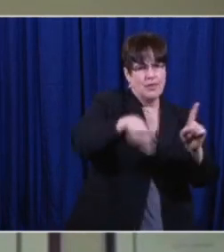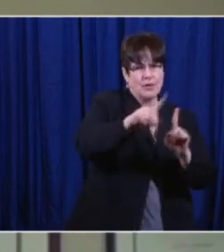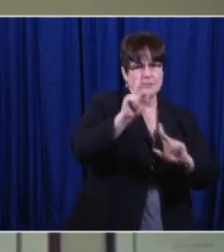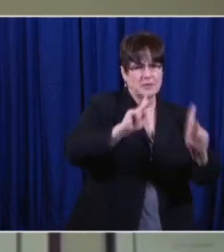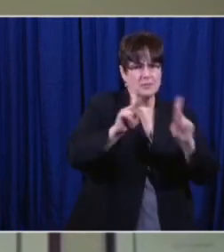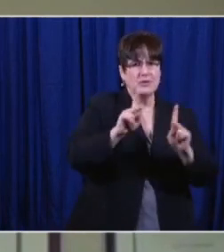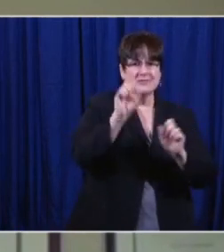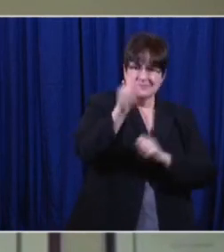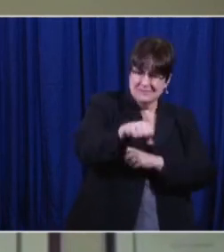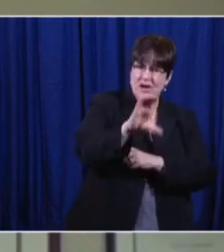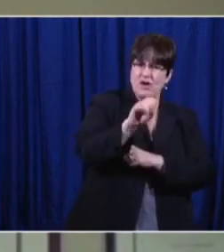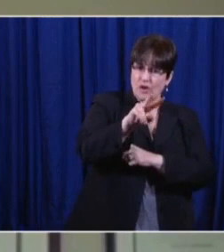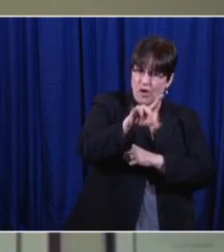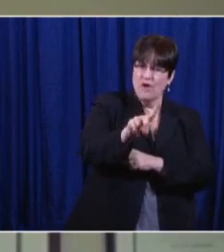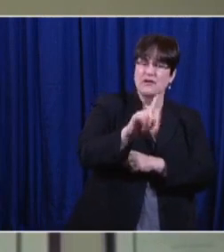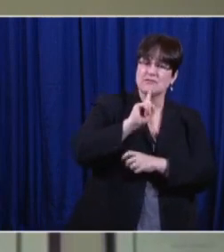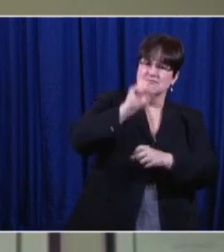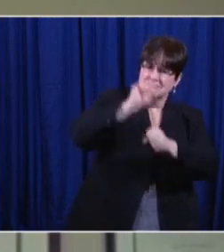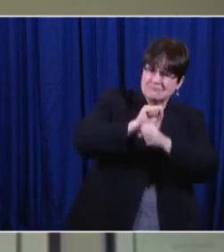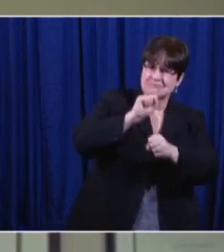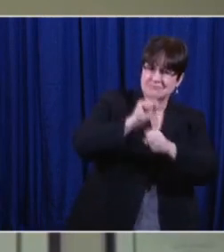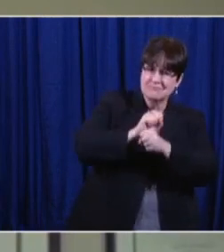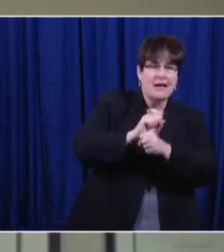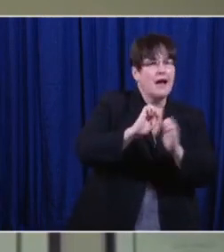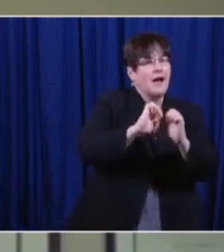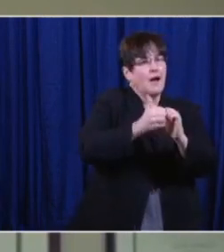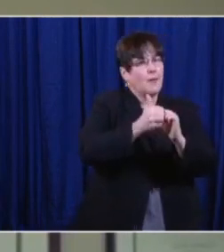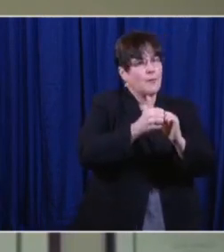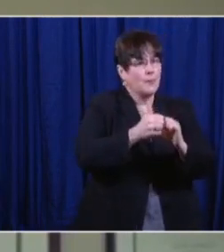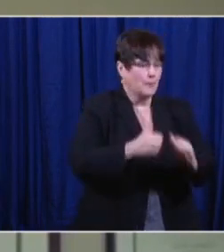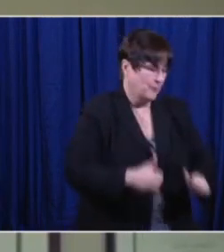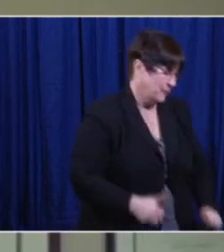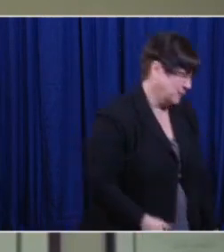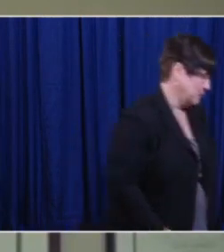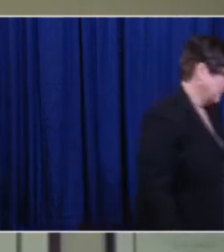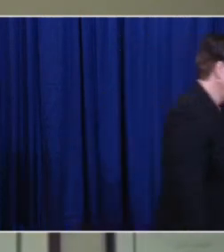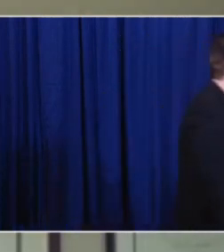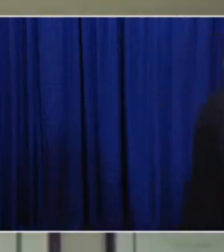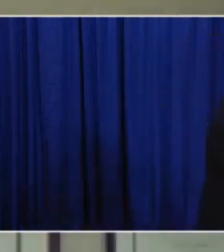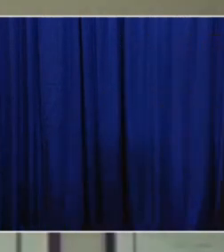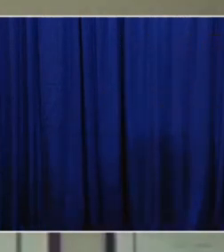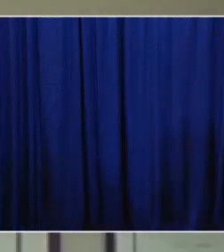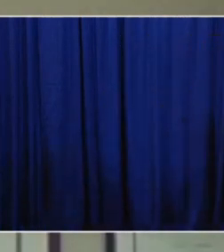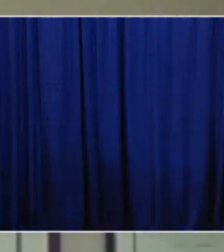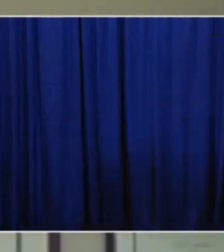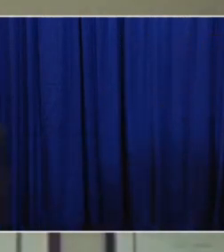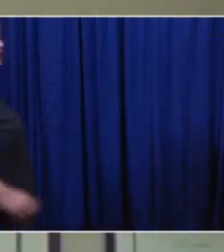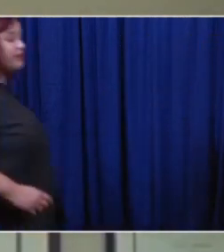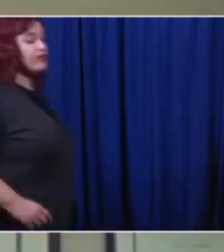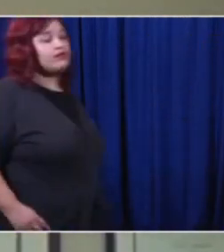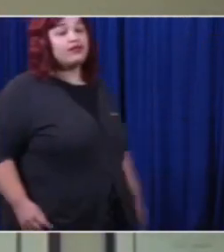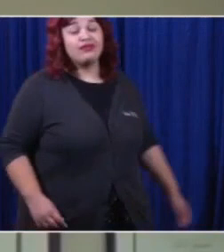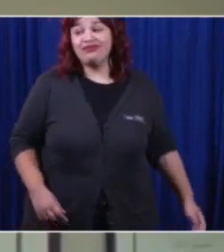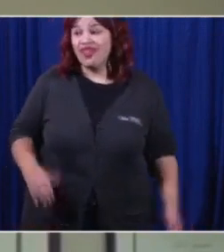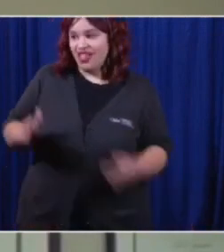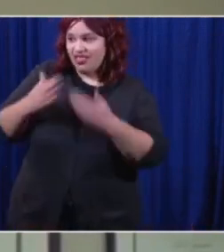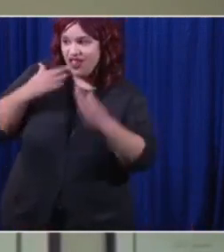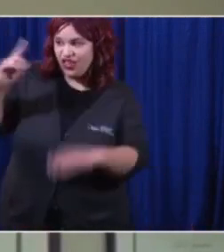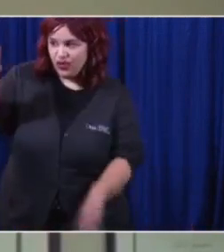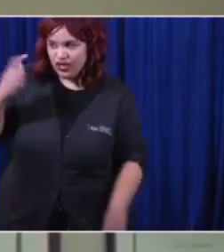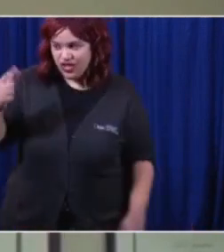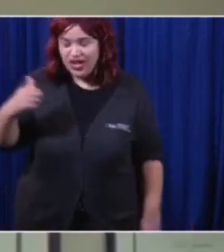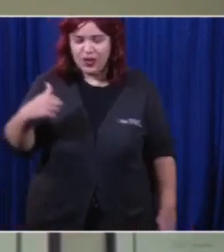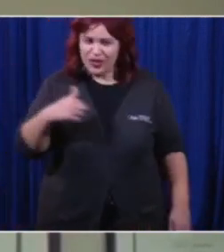that should be paid attention to? Well, thank you. That's a very good question, and it's one that we've given considerable thought to. I think